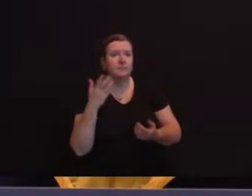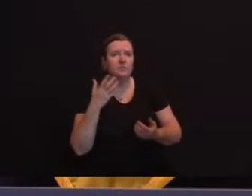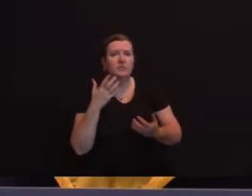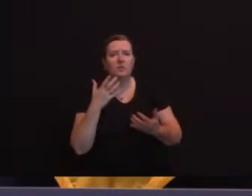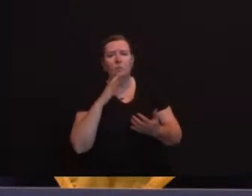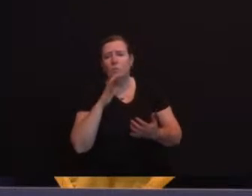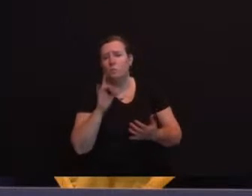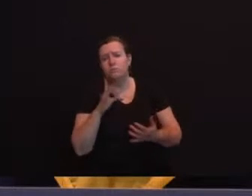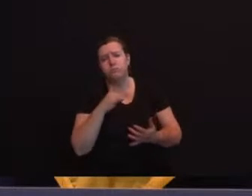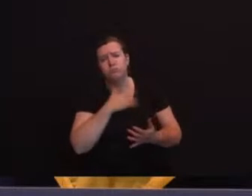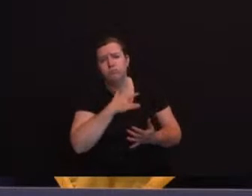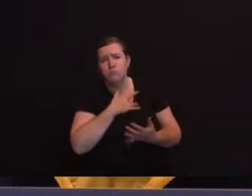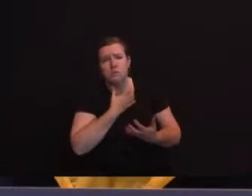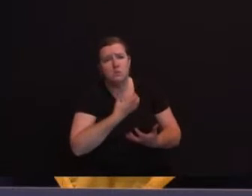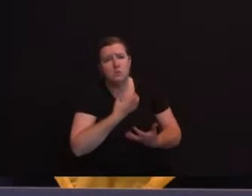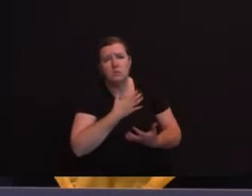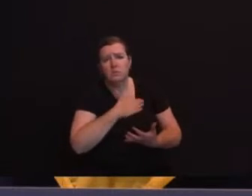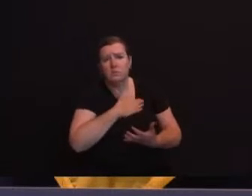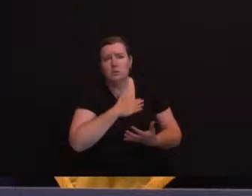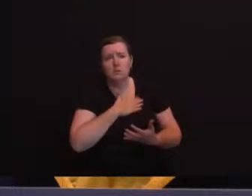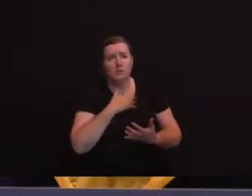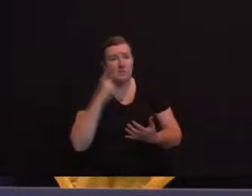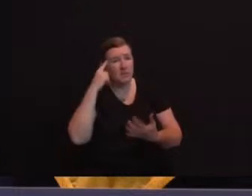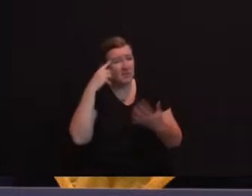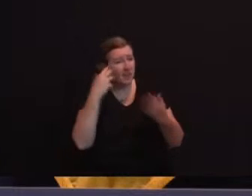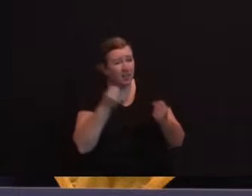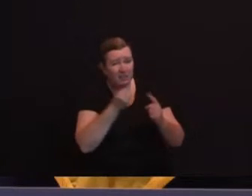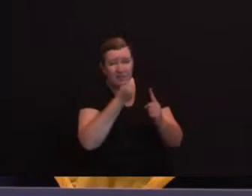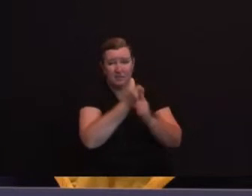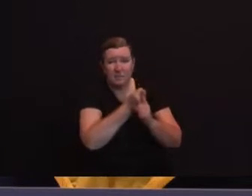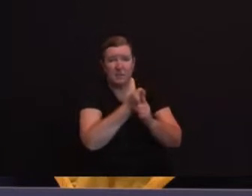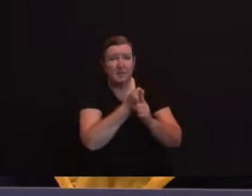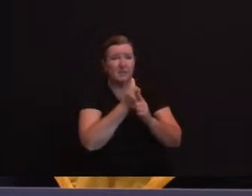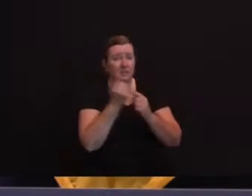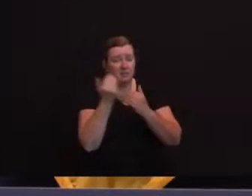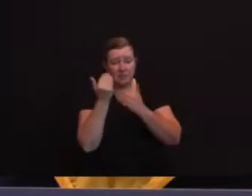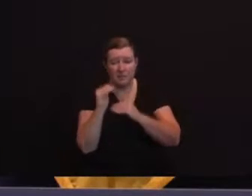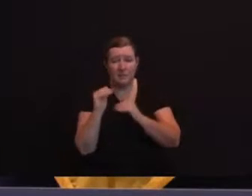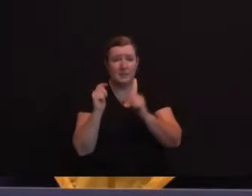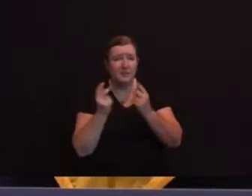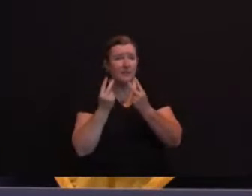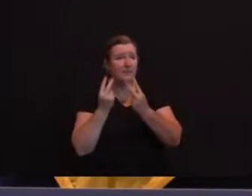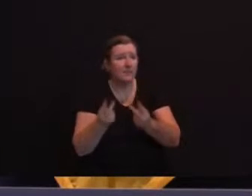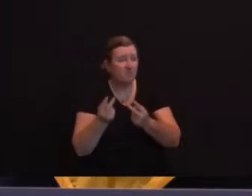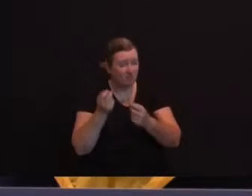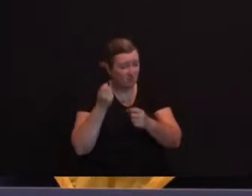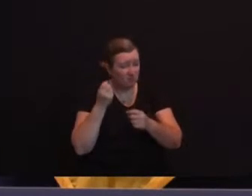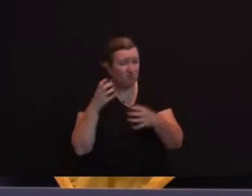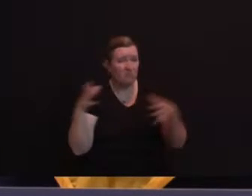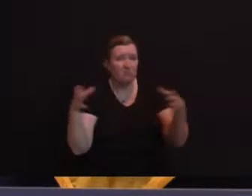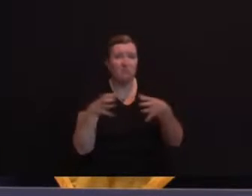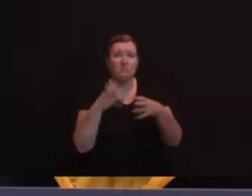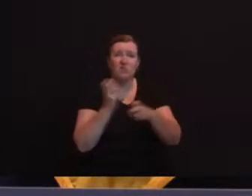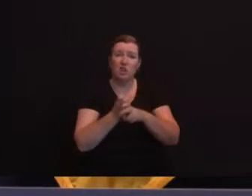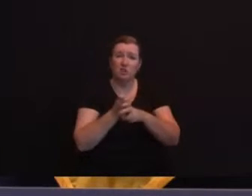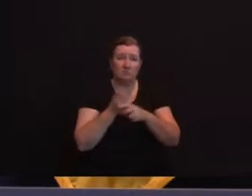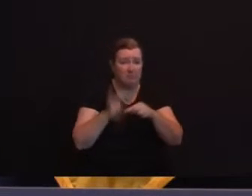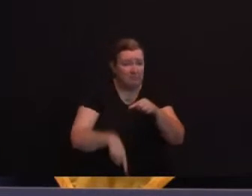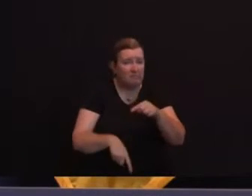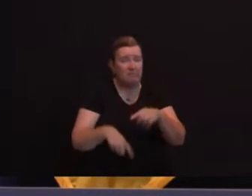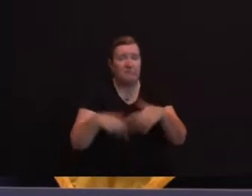mental health here has clearly been impacted in terms of visitations and lacking in group gatherings. And are we